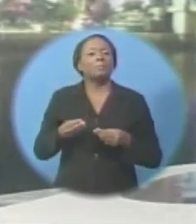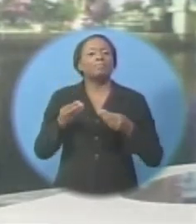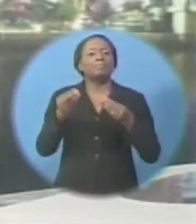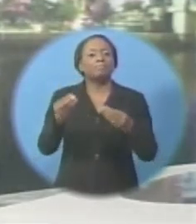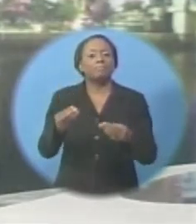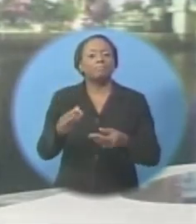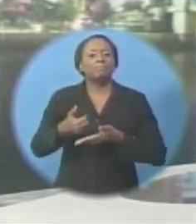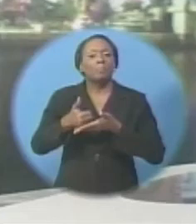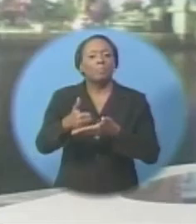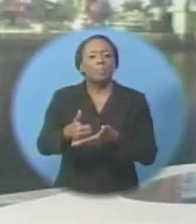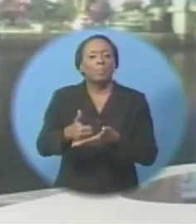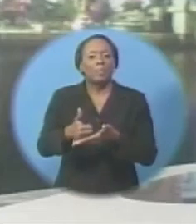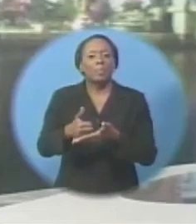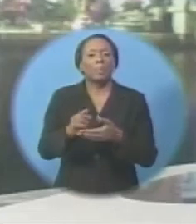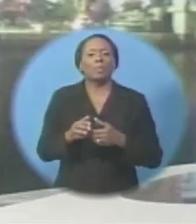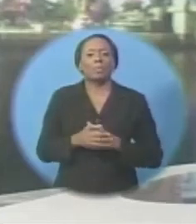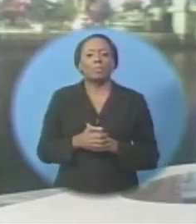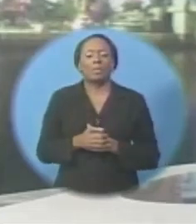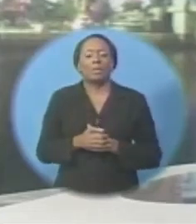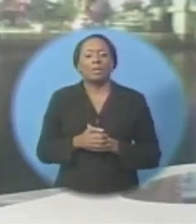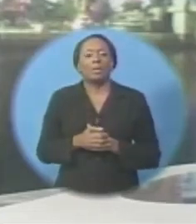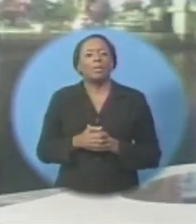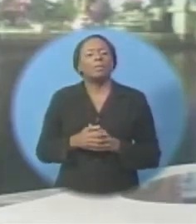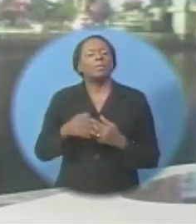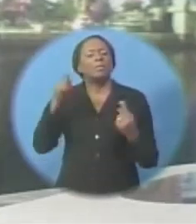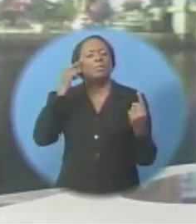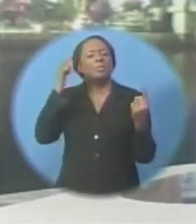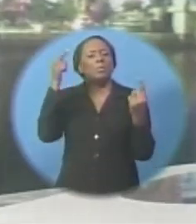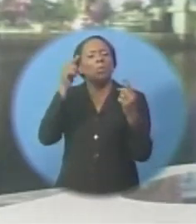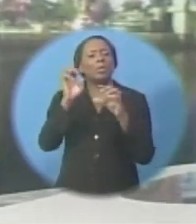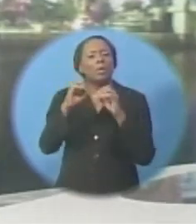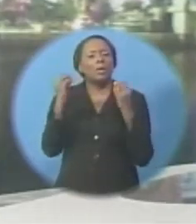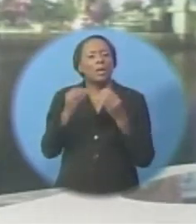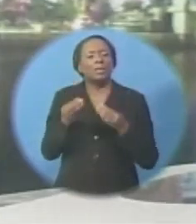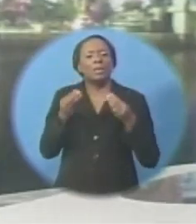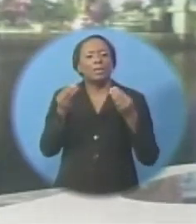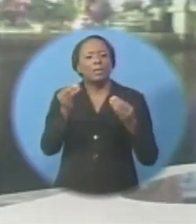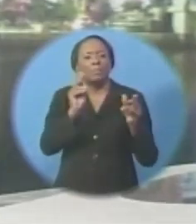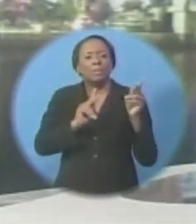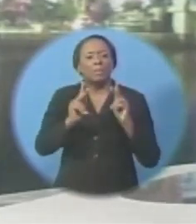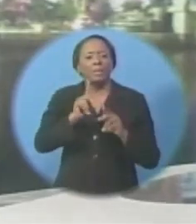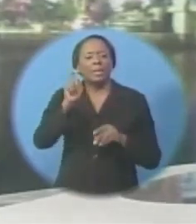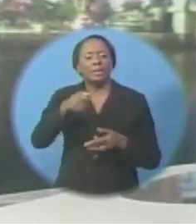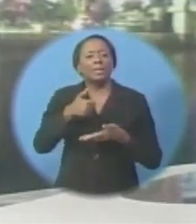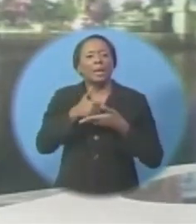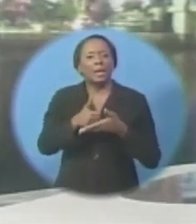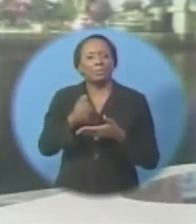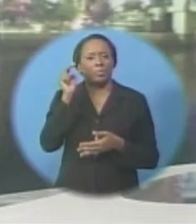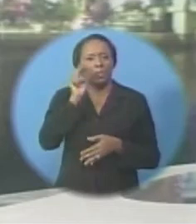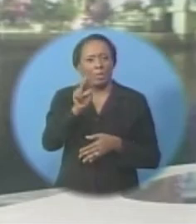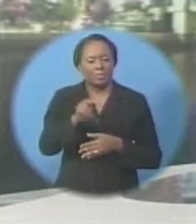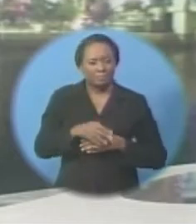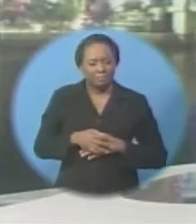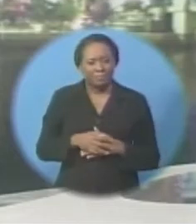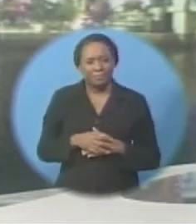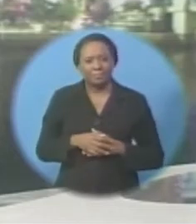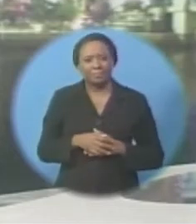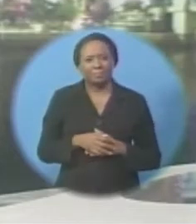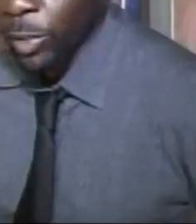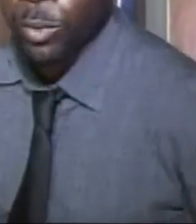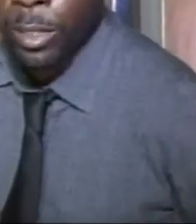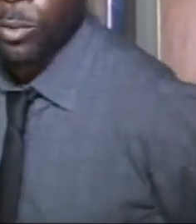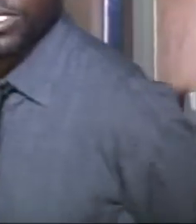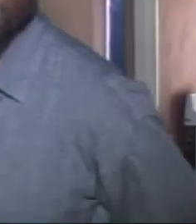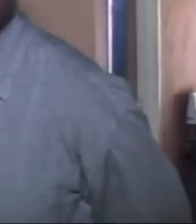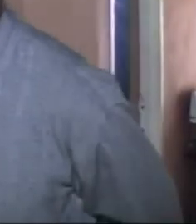for the Disadvantaged, Desmond Hoyt, says the primary goal of the organization is to lend assistance to those in need. The organization